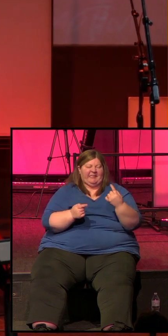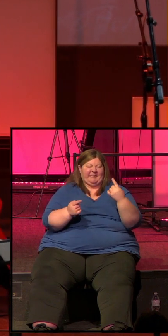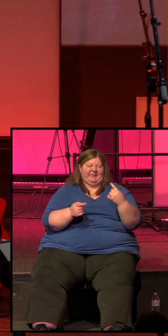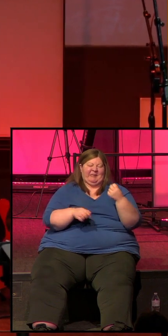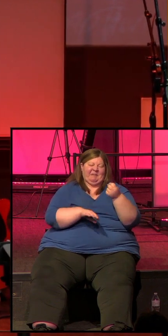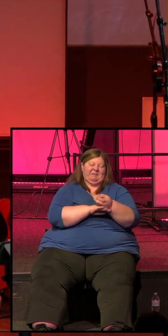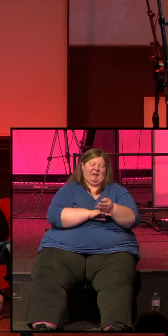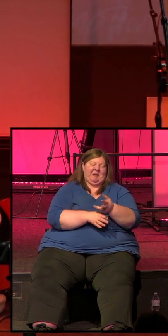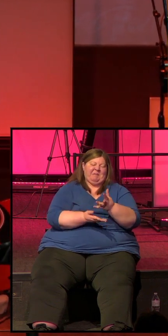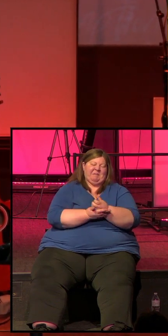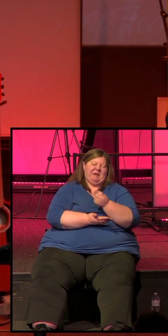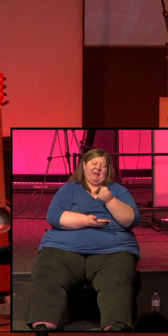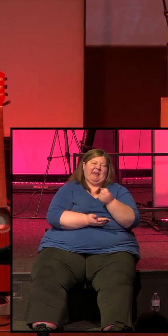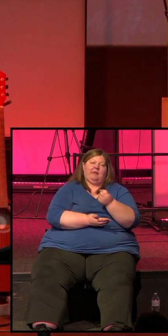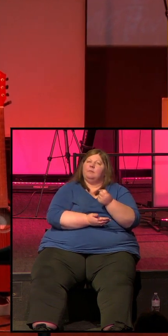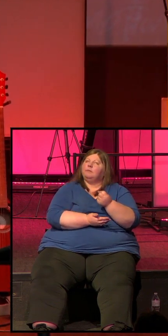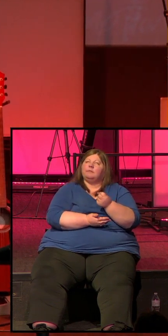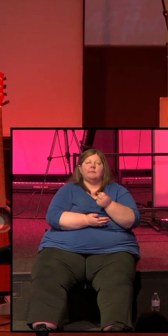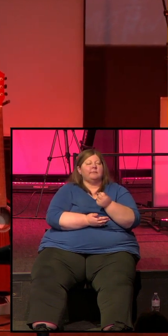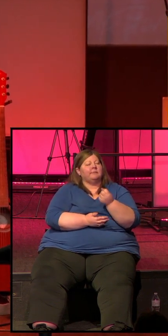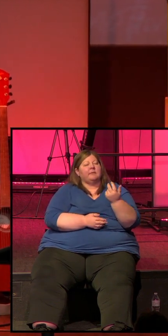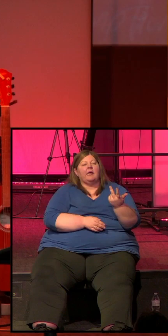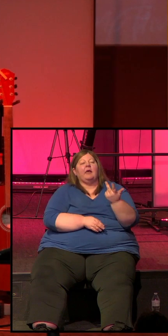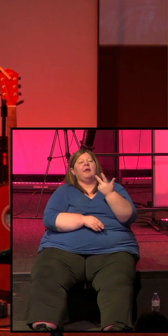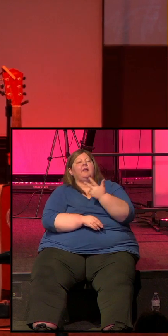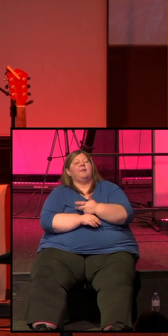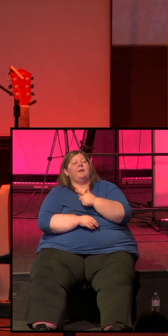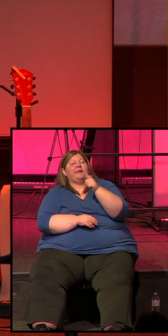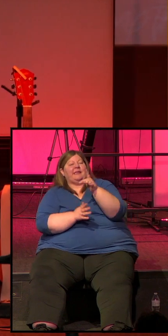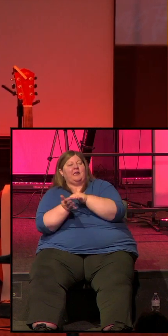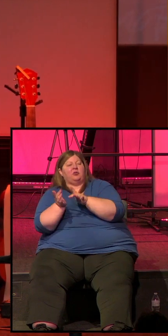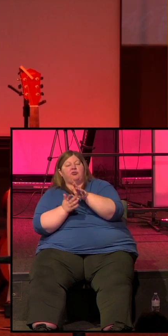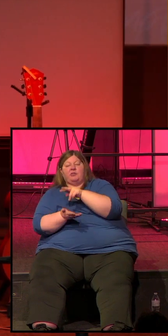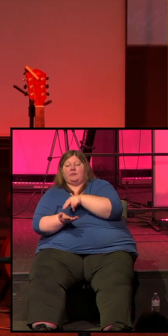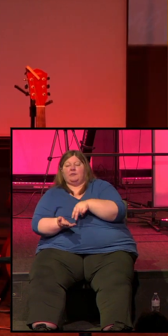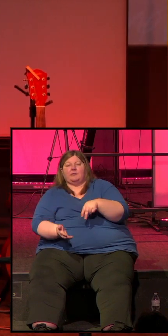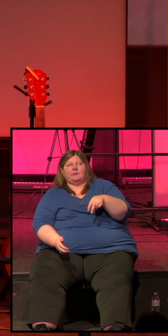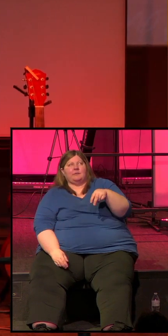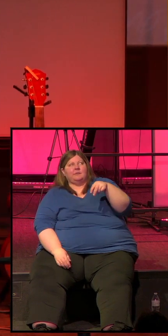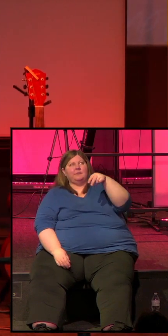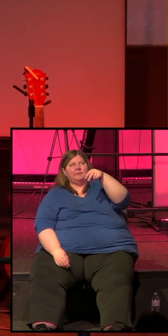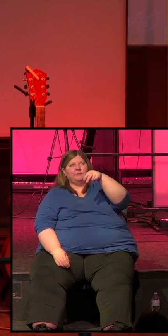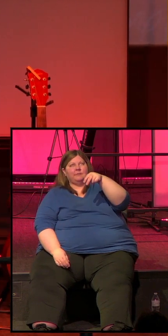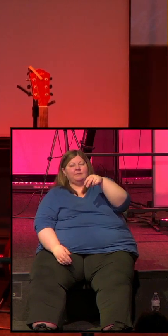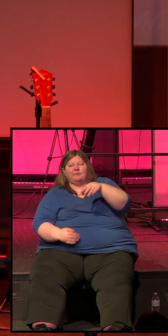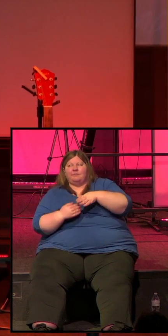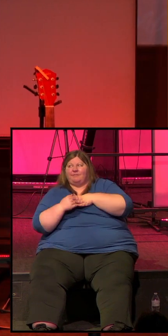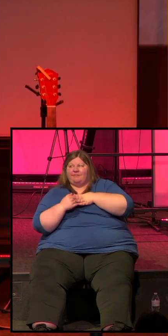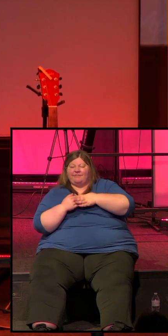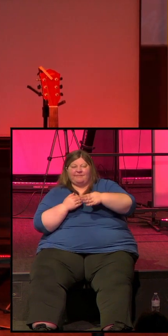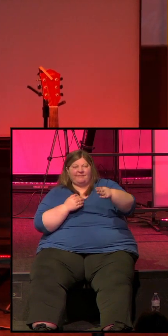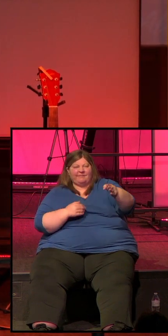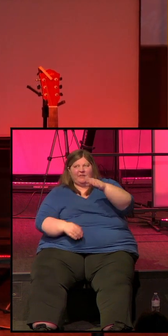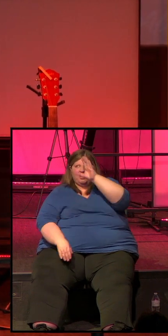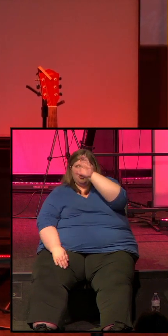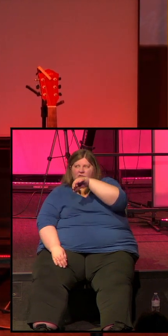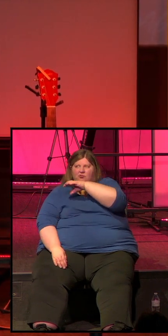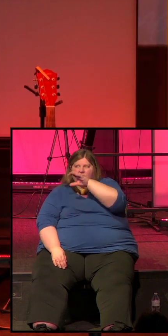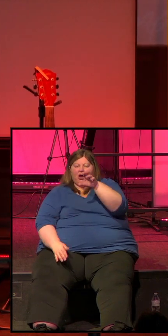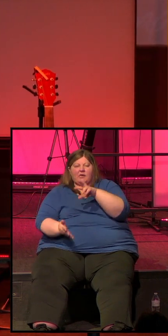Jesus' resurrection 3 days later made that cross a symbol forever that there is nothing God can't